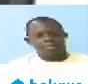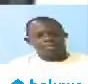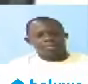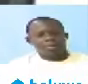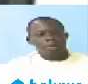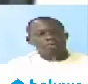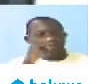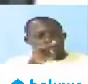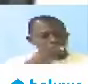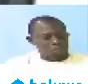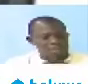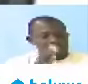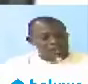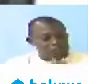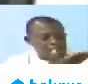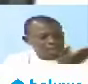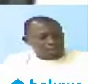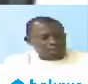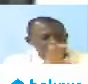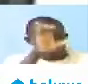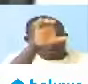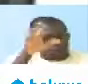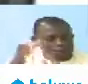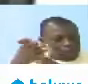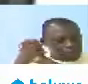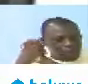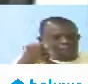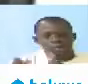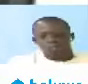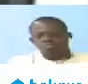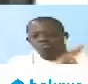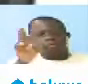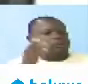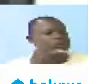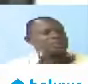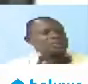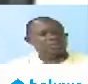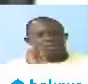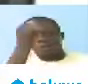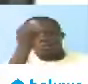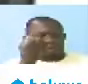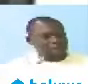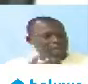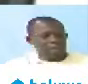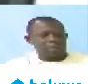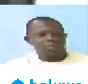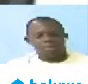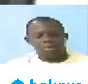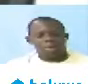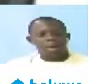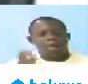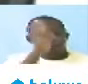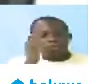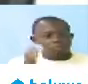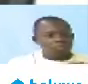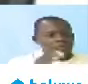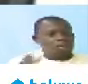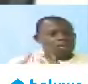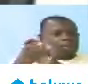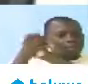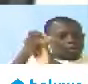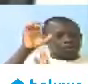Leave that country was very, very tedious in those days. By even foreign currency if you find the time. Because in those